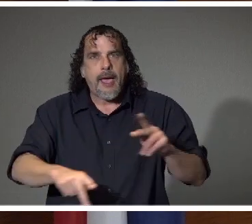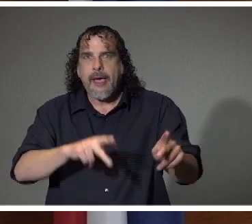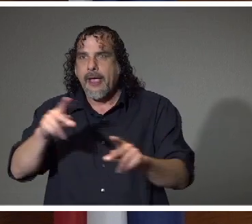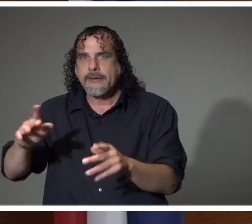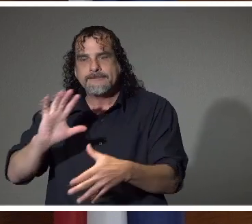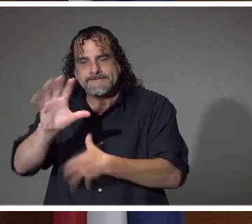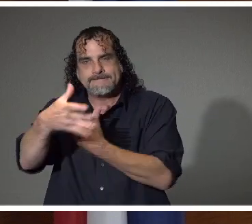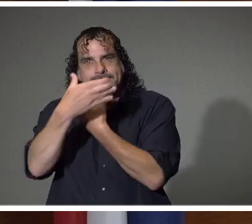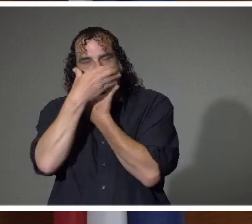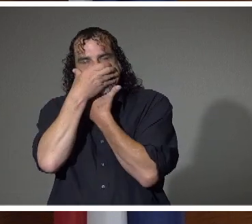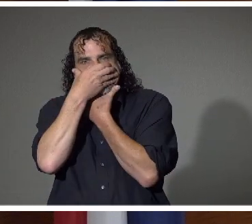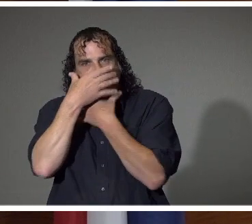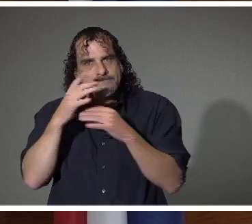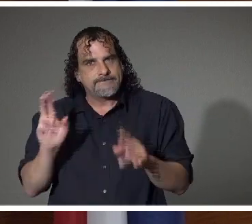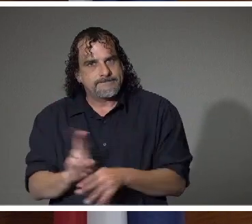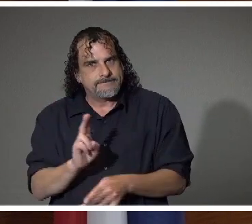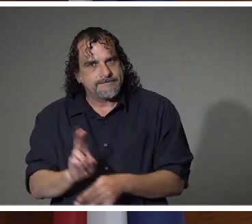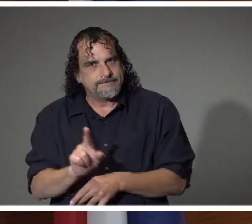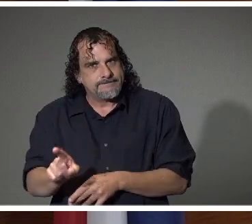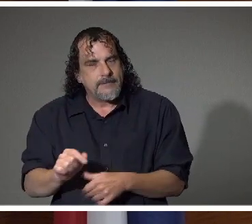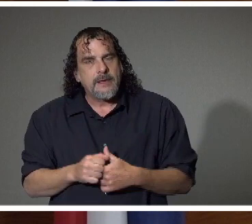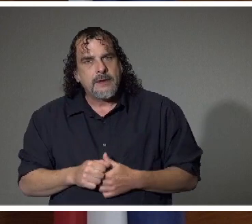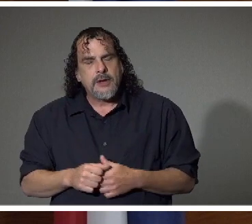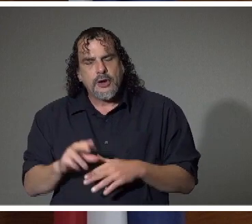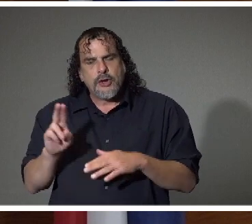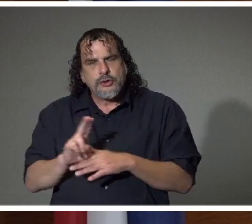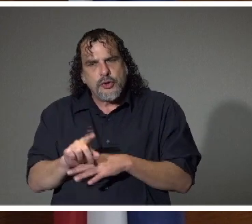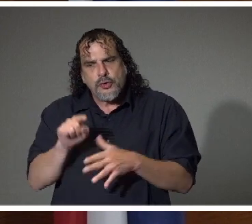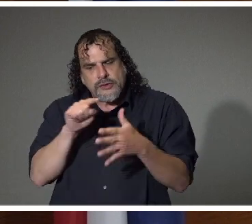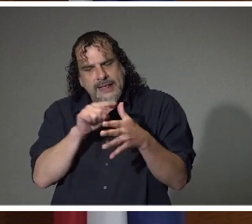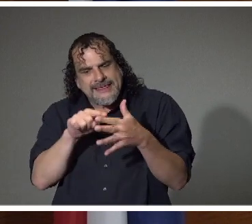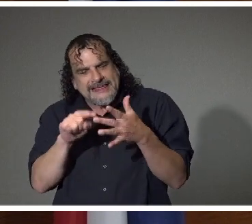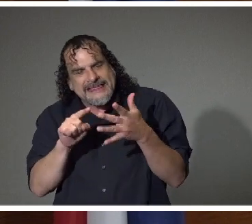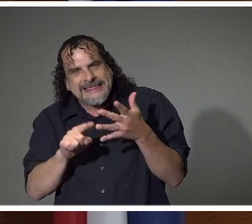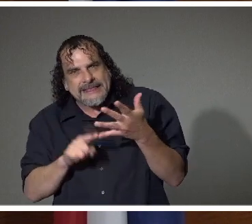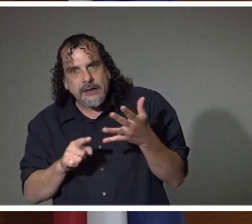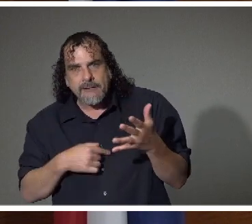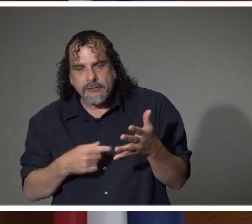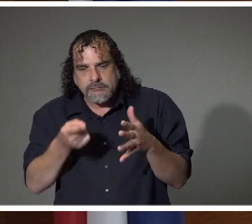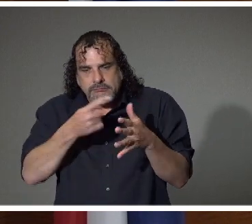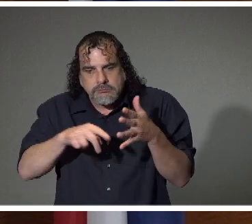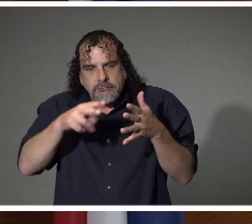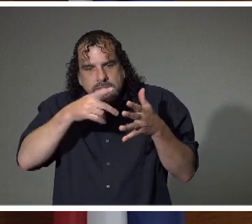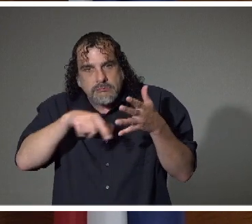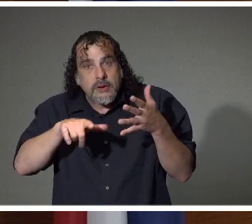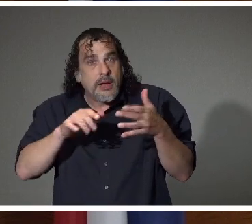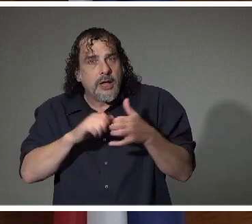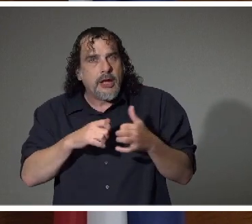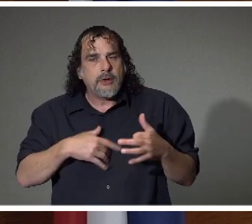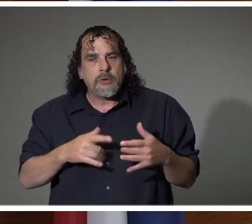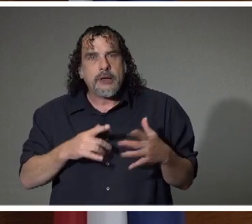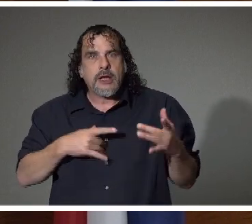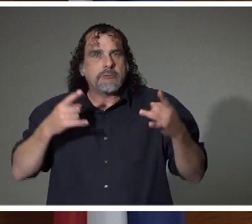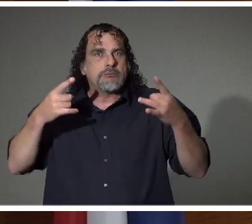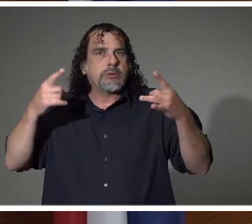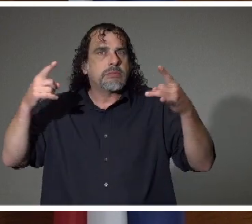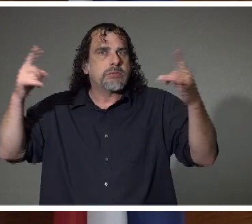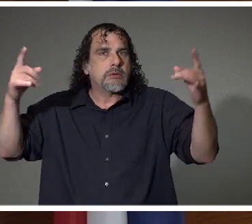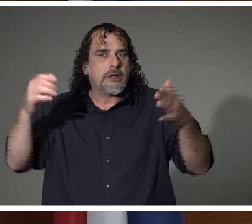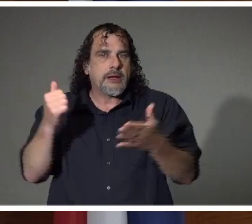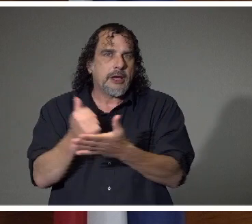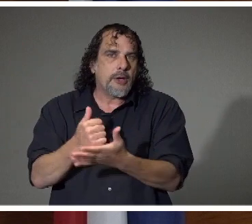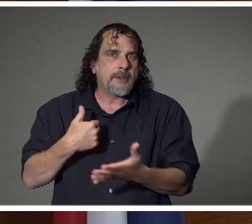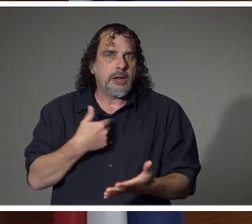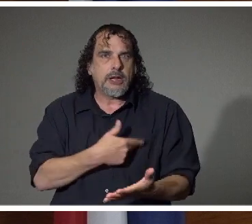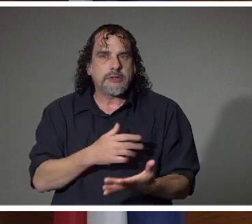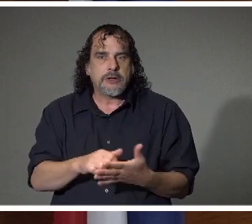can, wear a mask. Let's do the little things now for the next few days and weeks, and it can go a long way towards helping